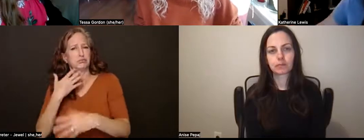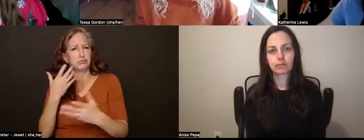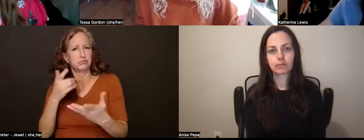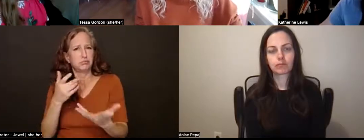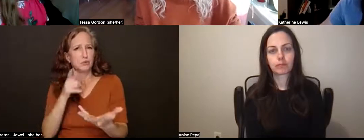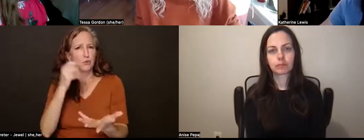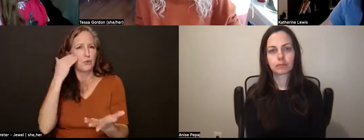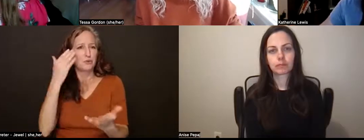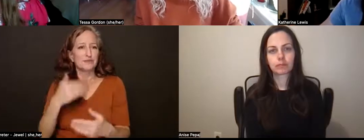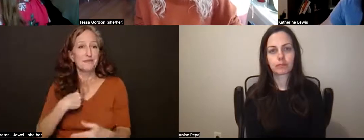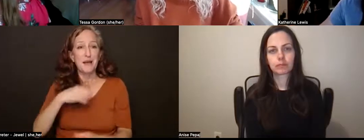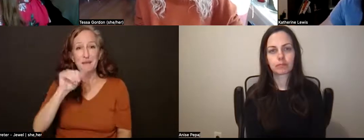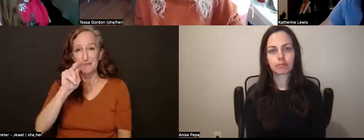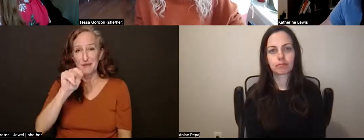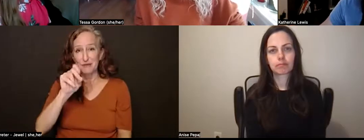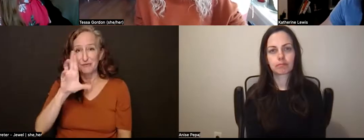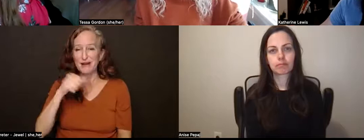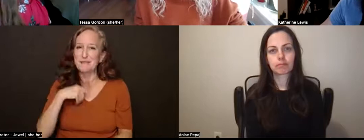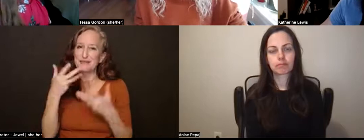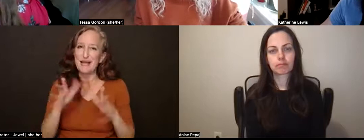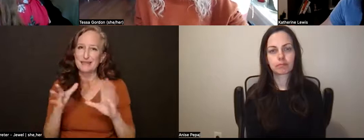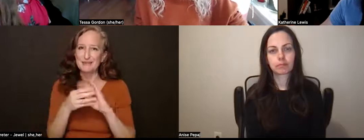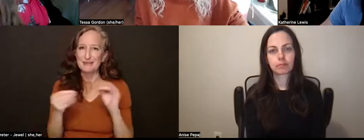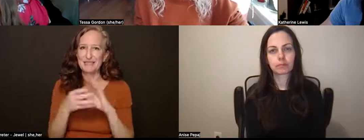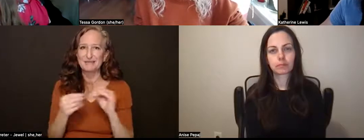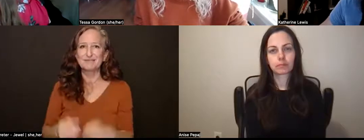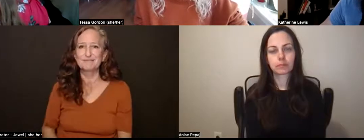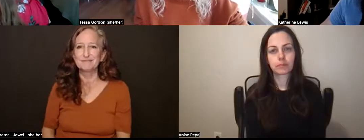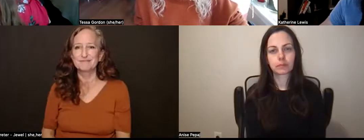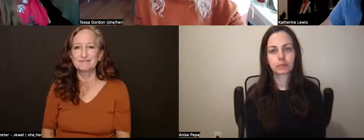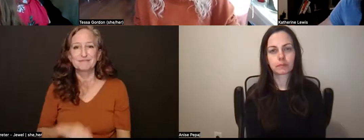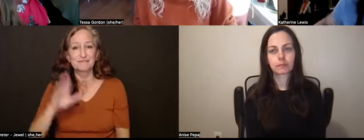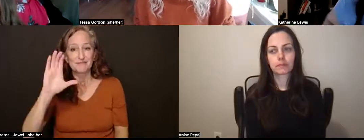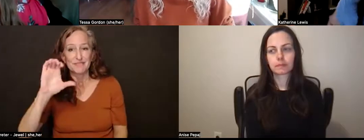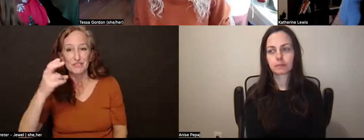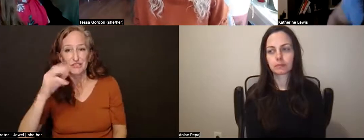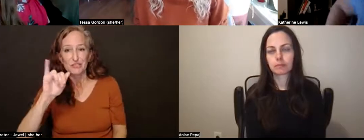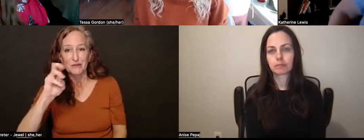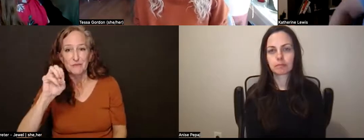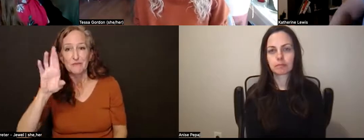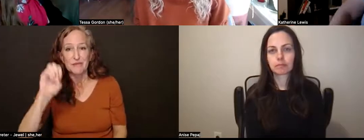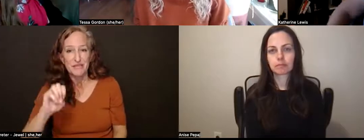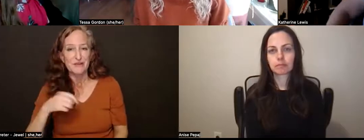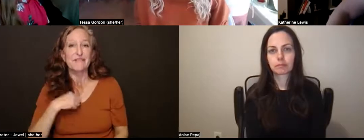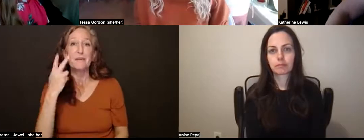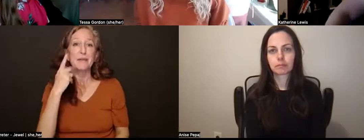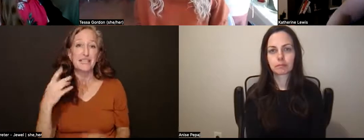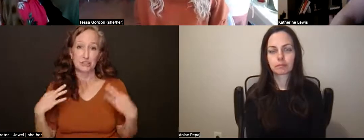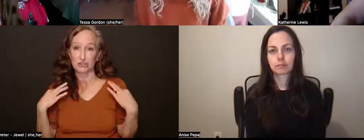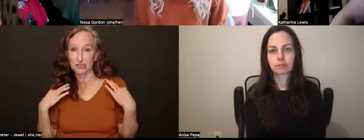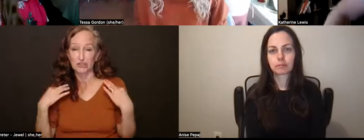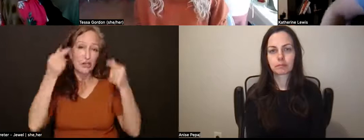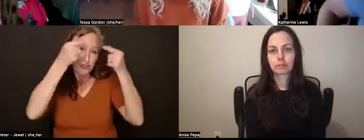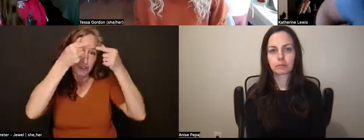I'm Andrea and I'm done speaking. This is Chimére. I'm speaking now. I have this pink shirt on, short